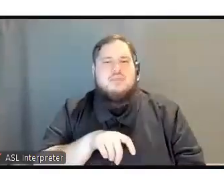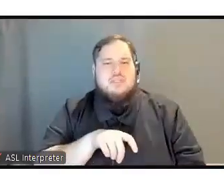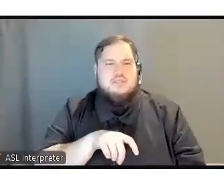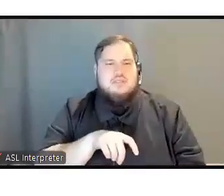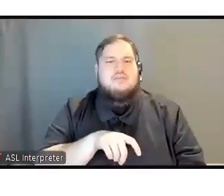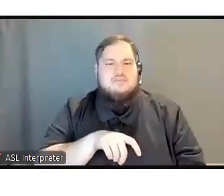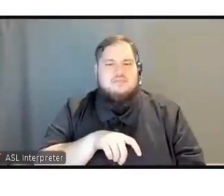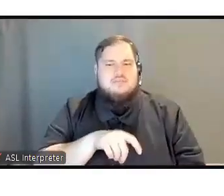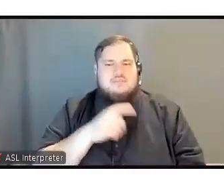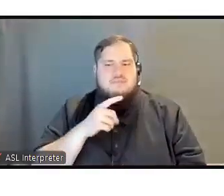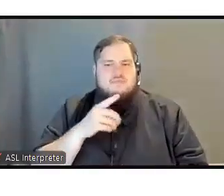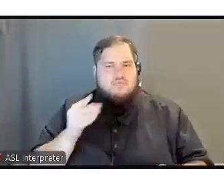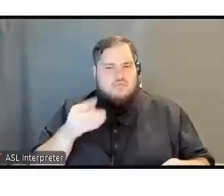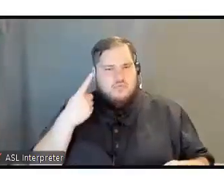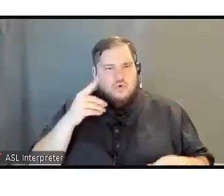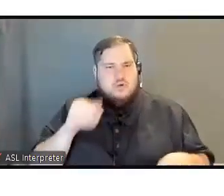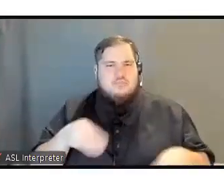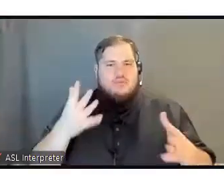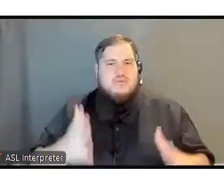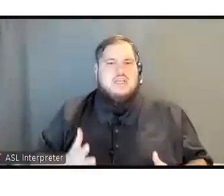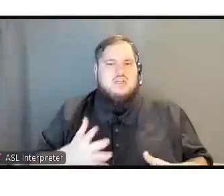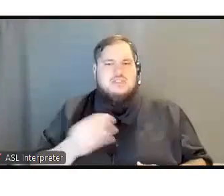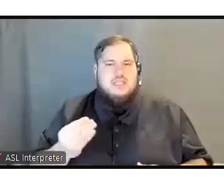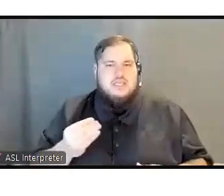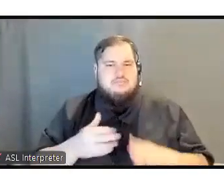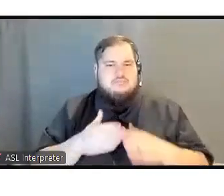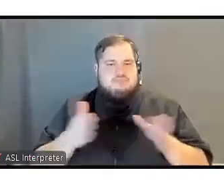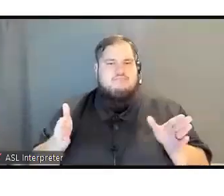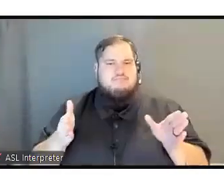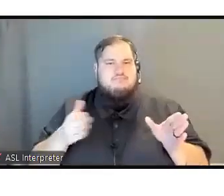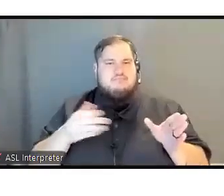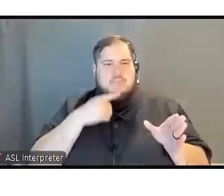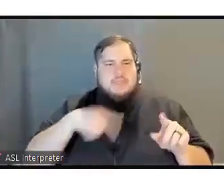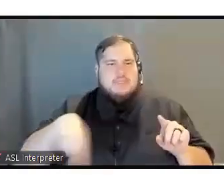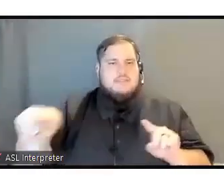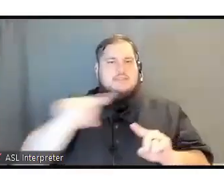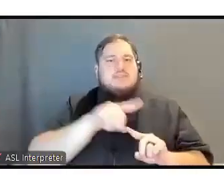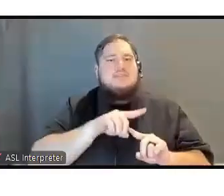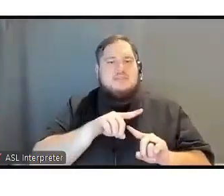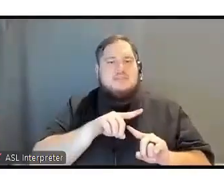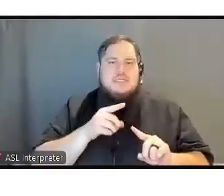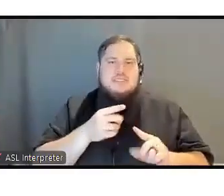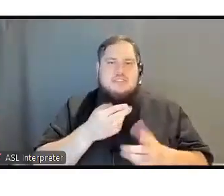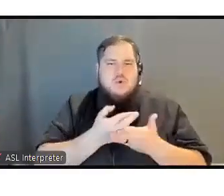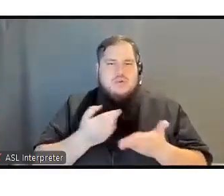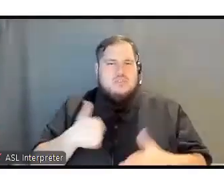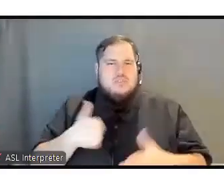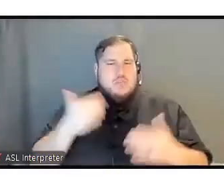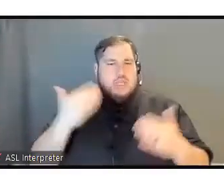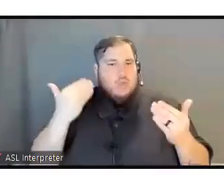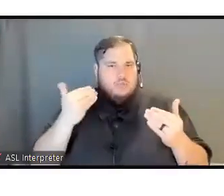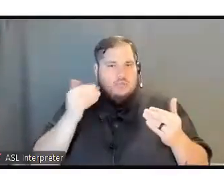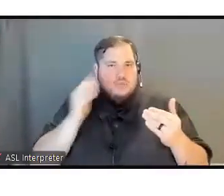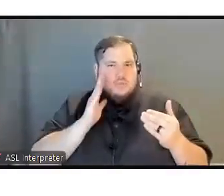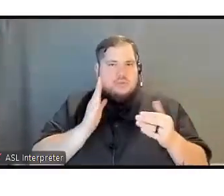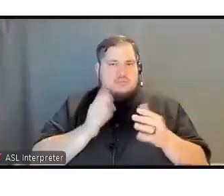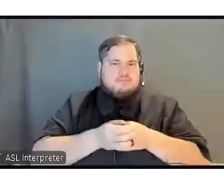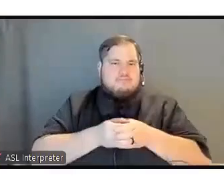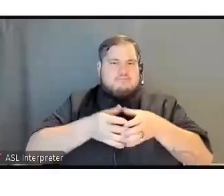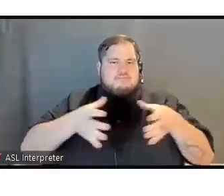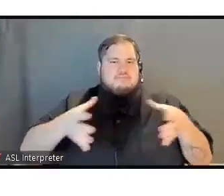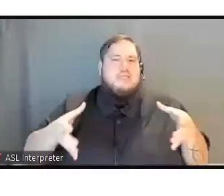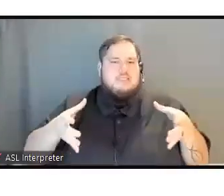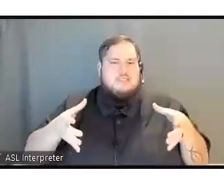by both providers and the general public. It is an iterative resource that we're hoping to expand on in years to